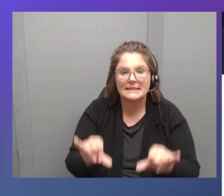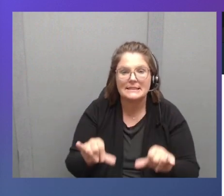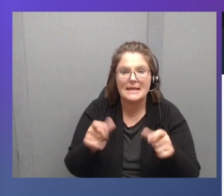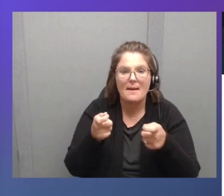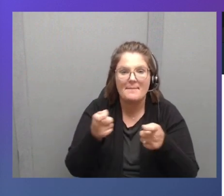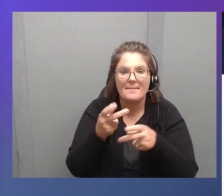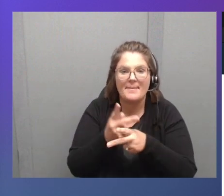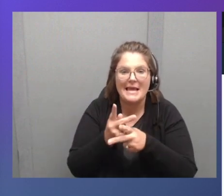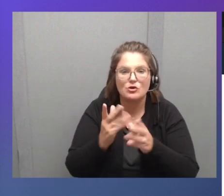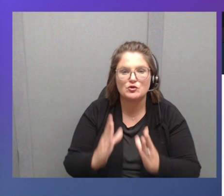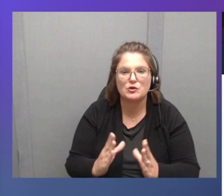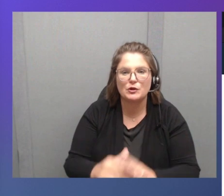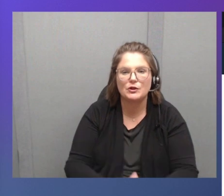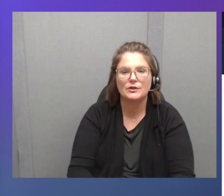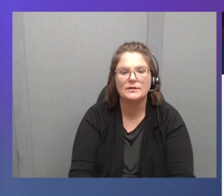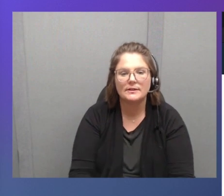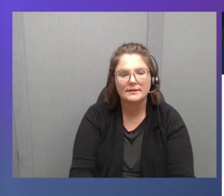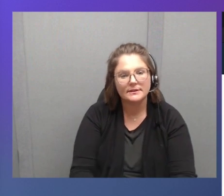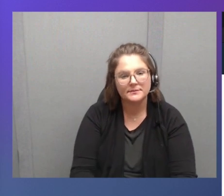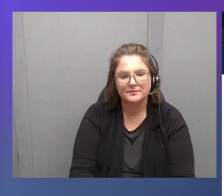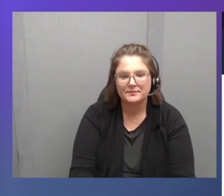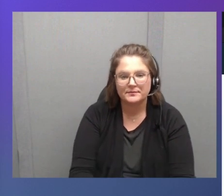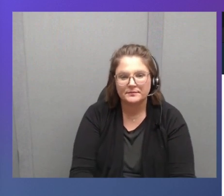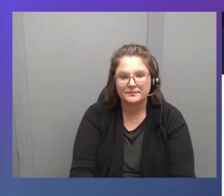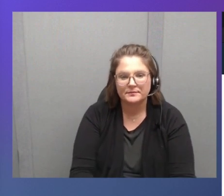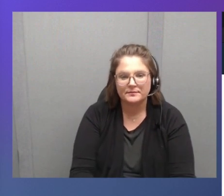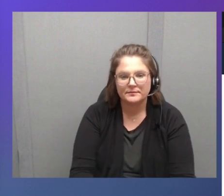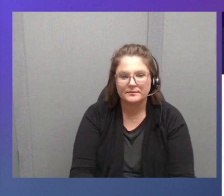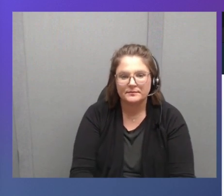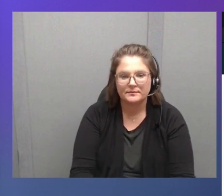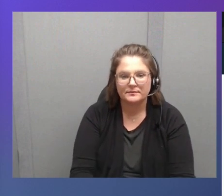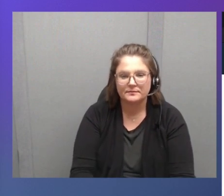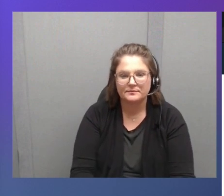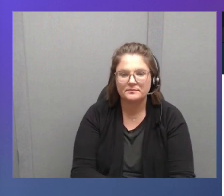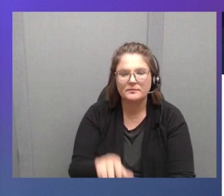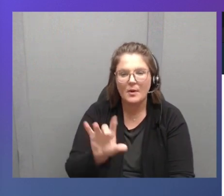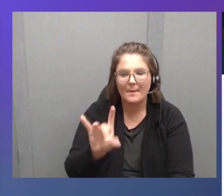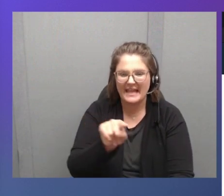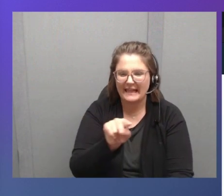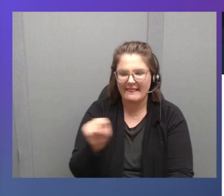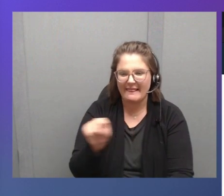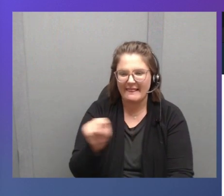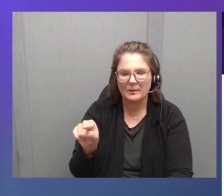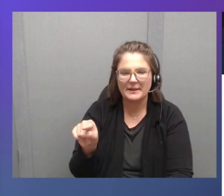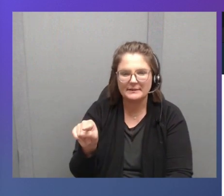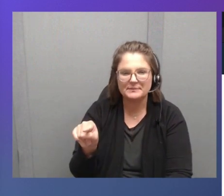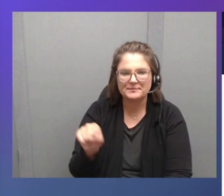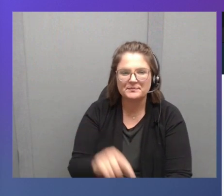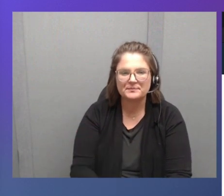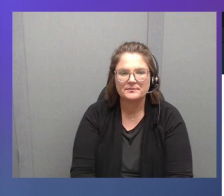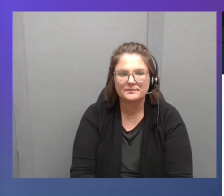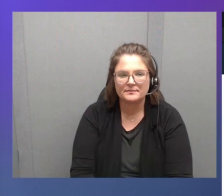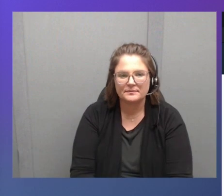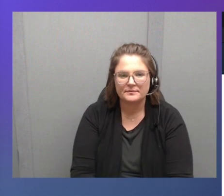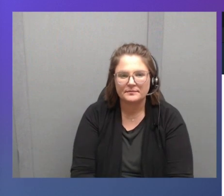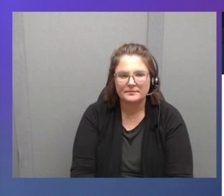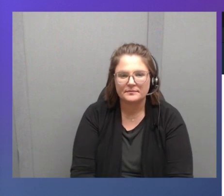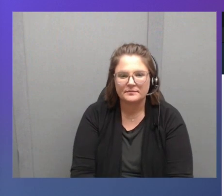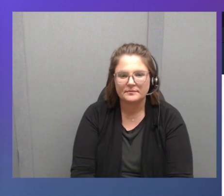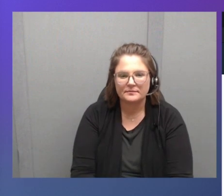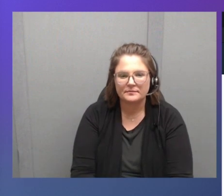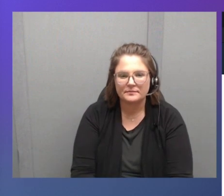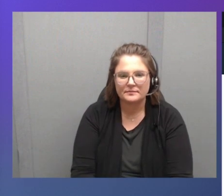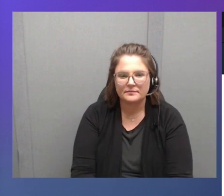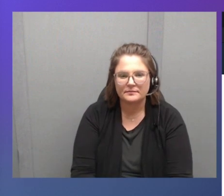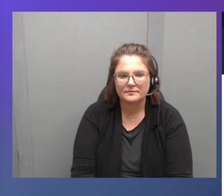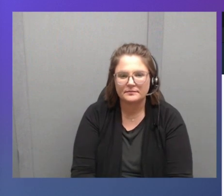look at, let's say, I'll pick on this Ubuntu host here. So this as well. Oh, by the way, there's a little